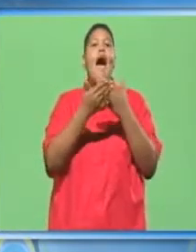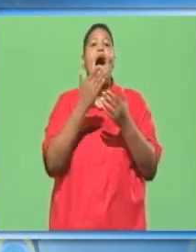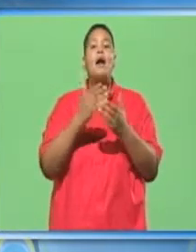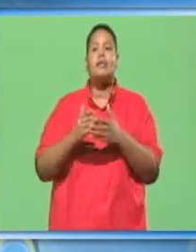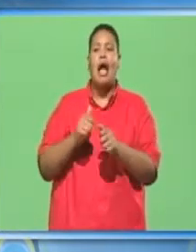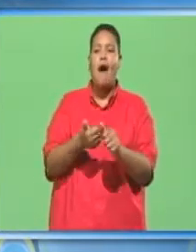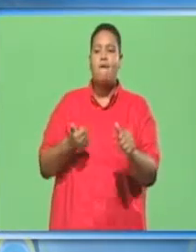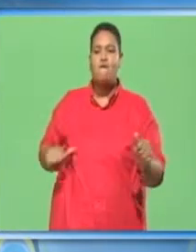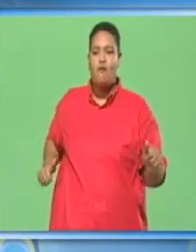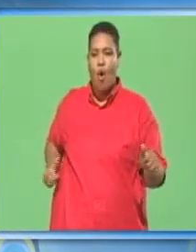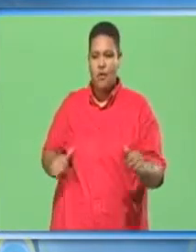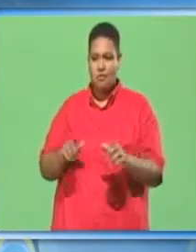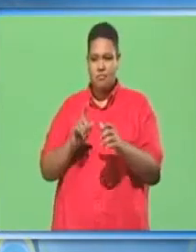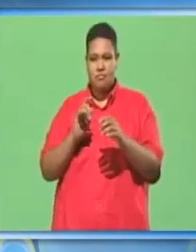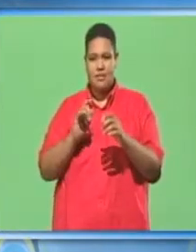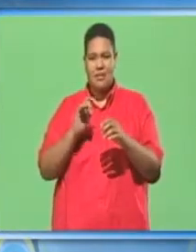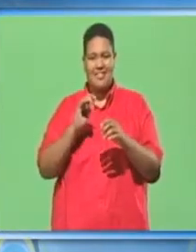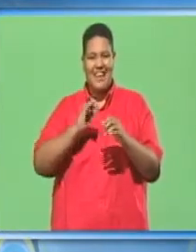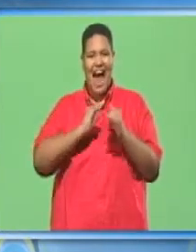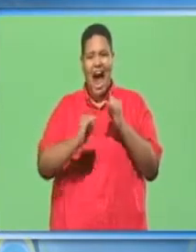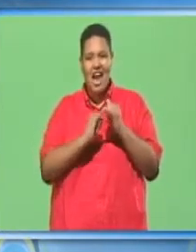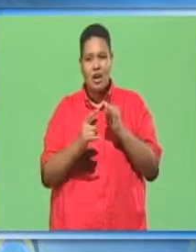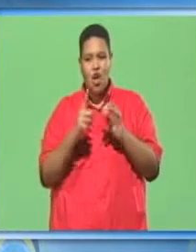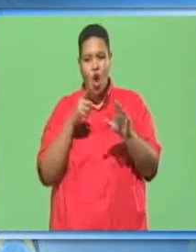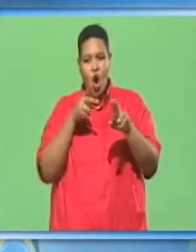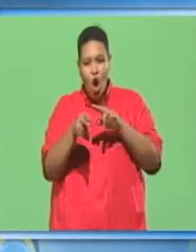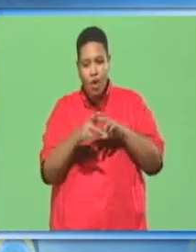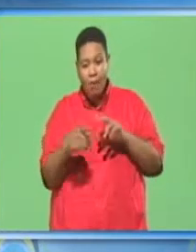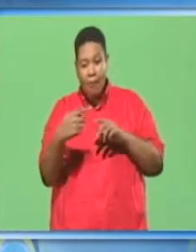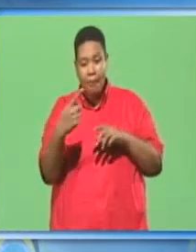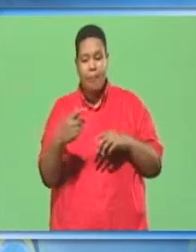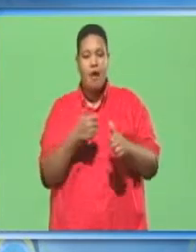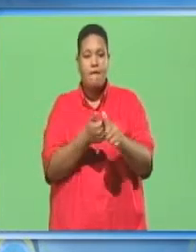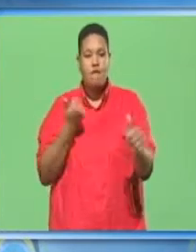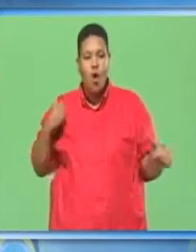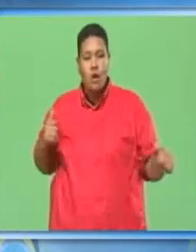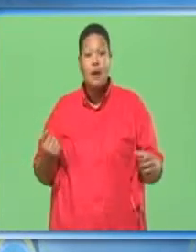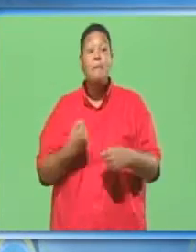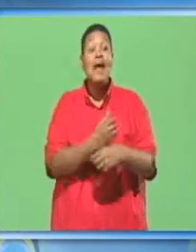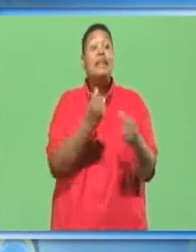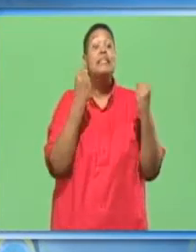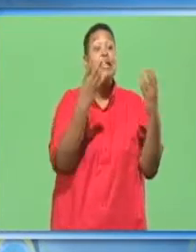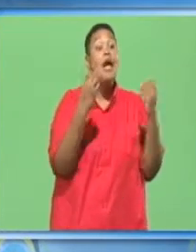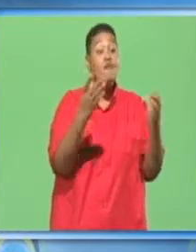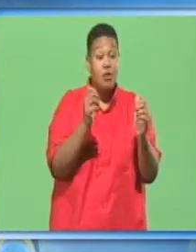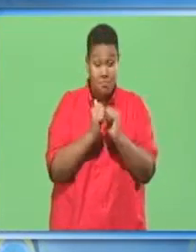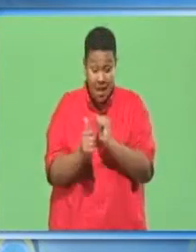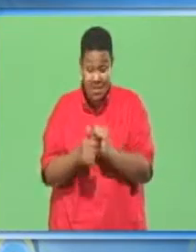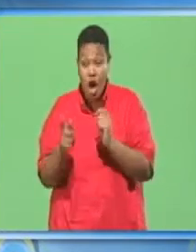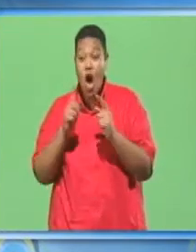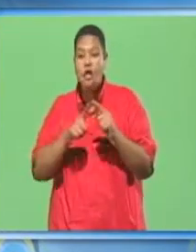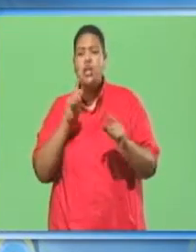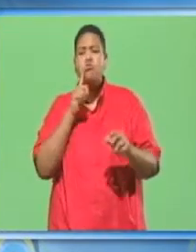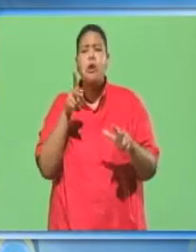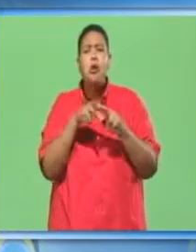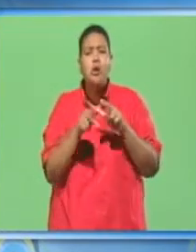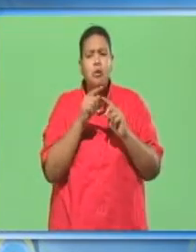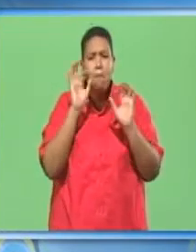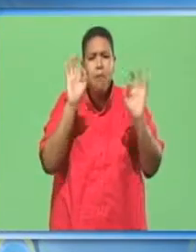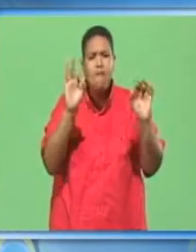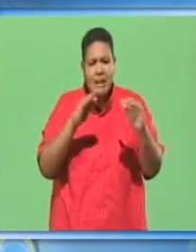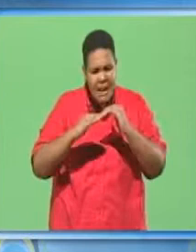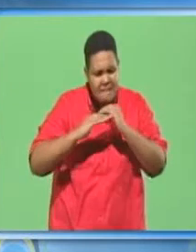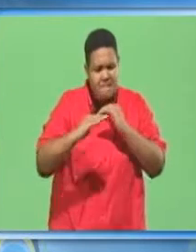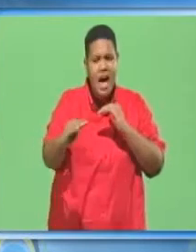away from the blades. Make several passes until the edge against the cutter is perfectly flat